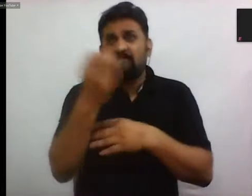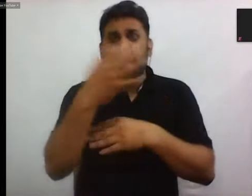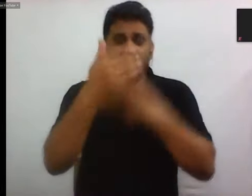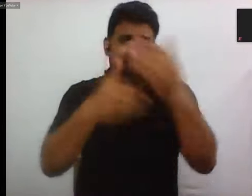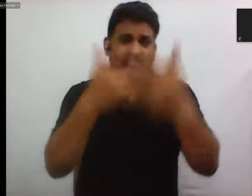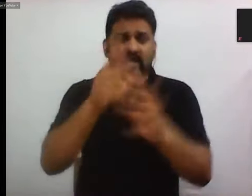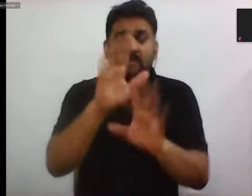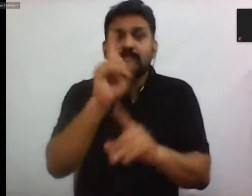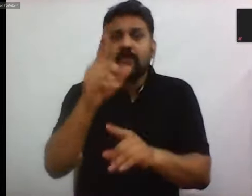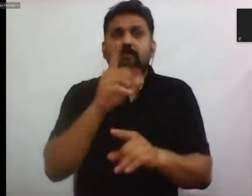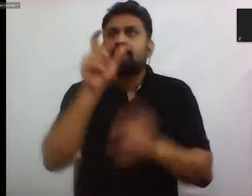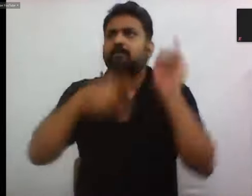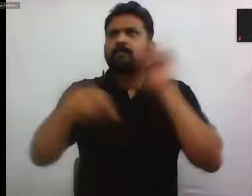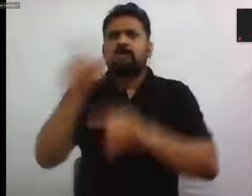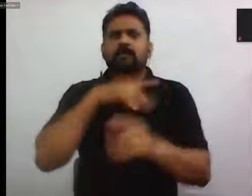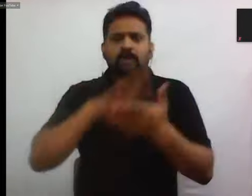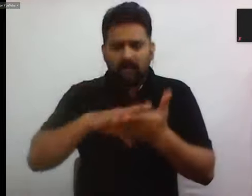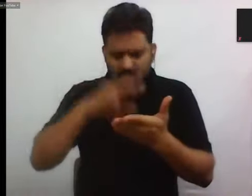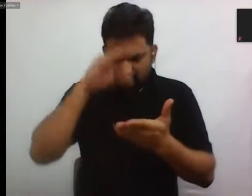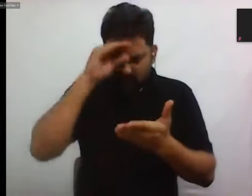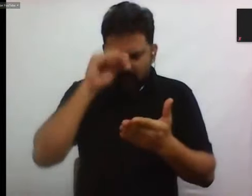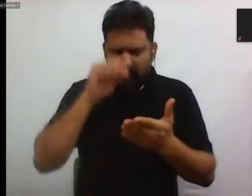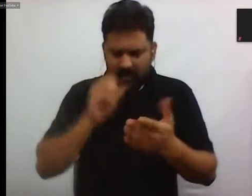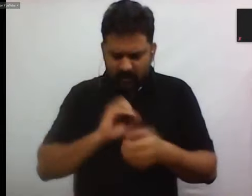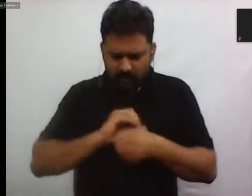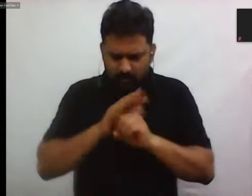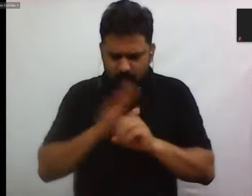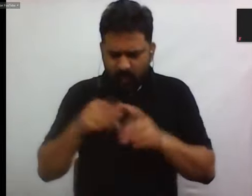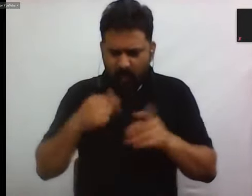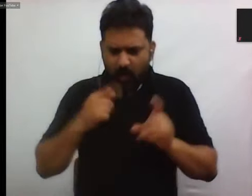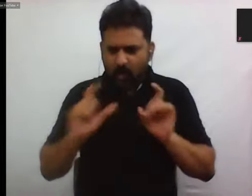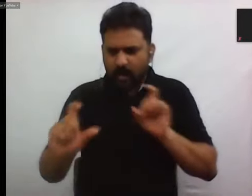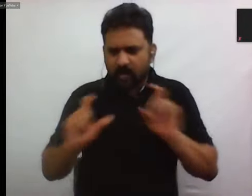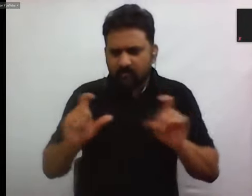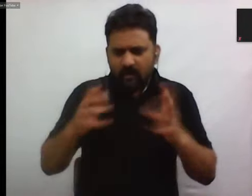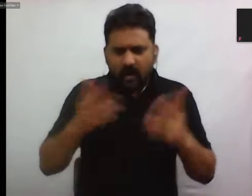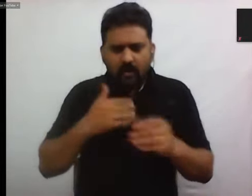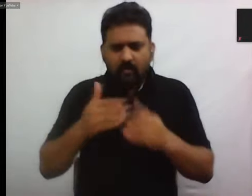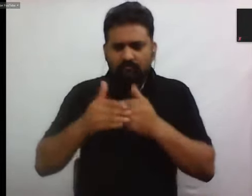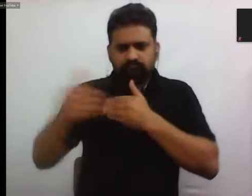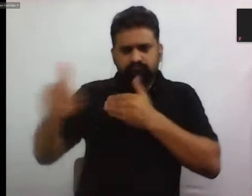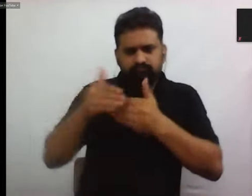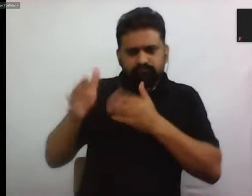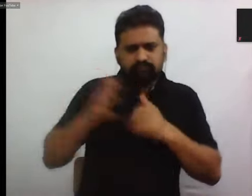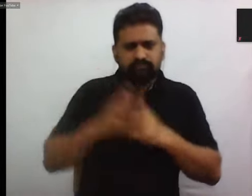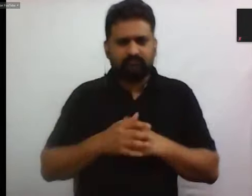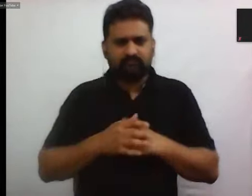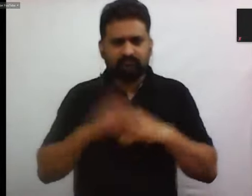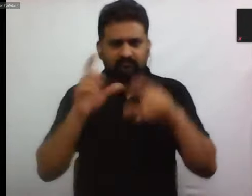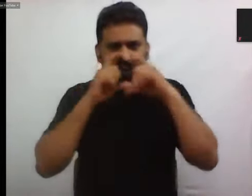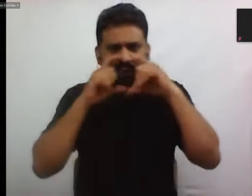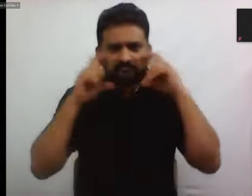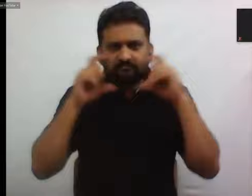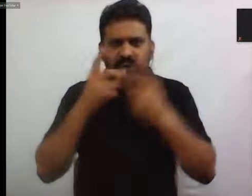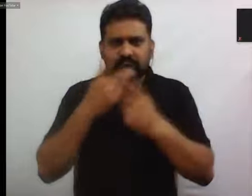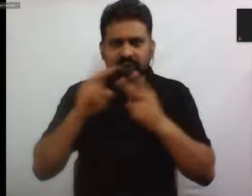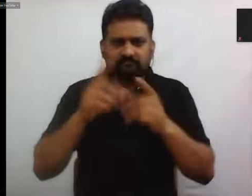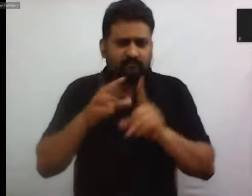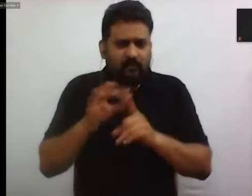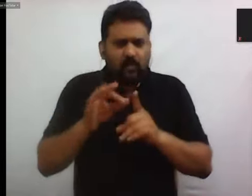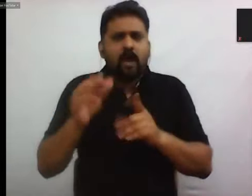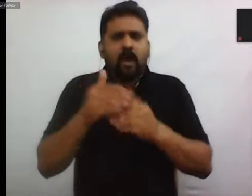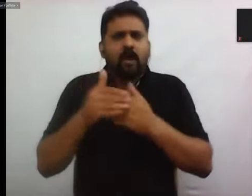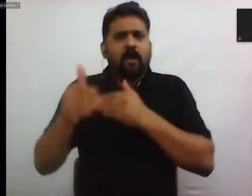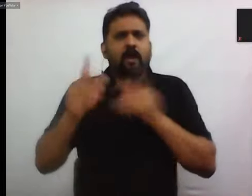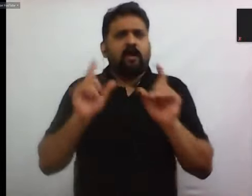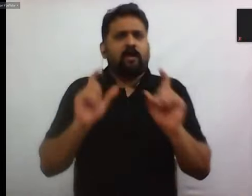but people have learned to live with it. People have learned to maintain social distancing and using masks. So